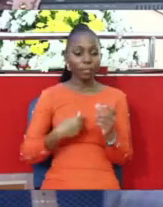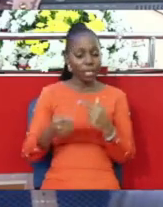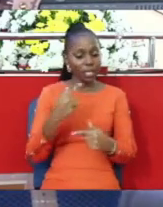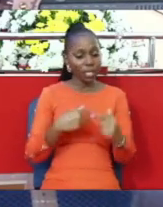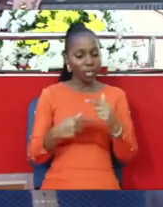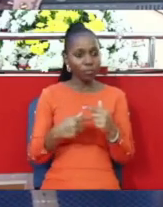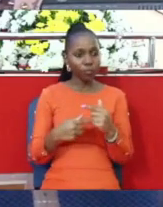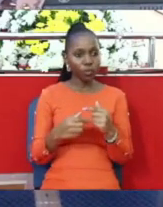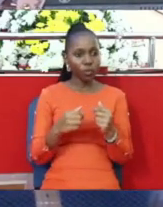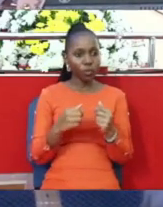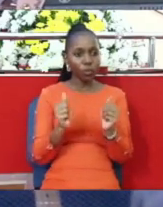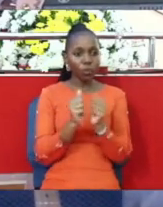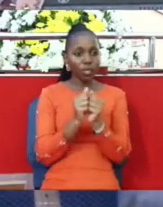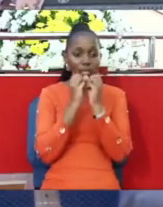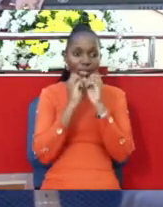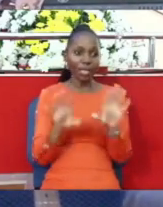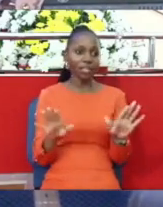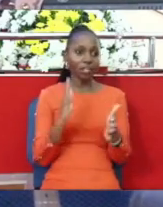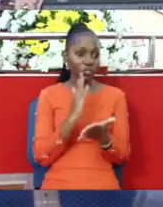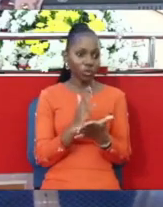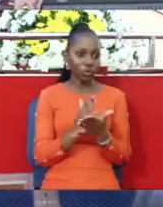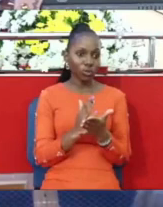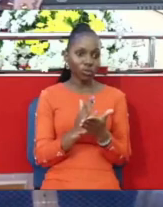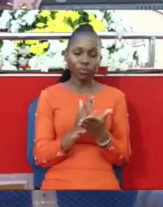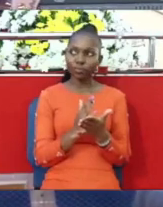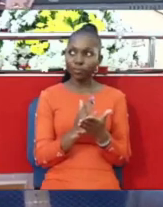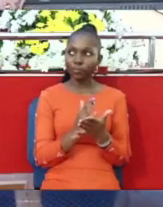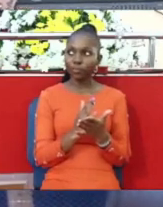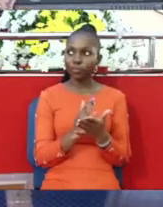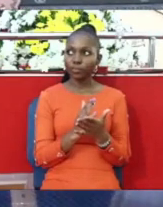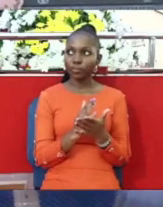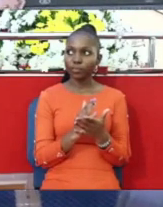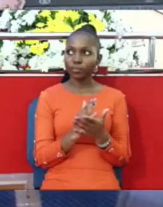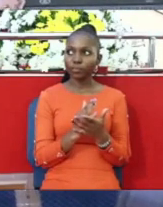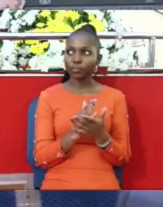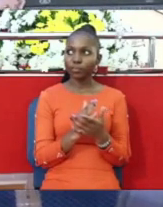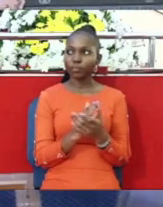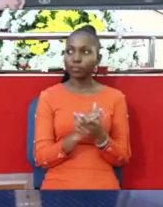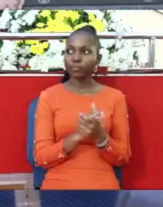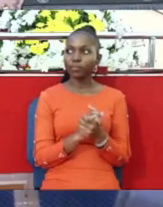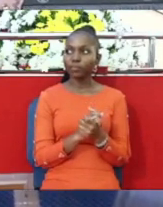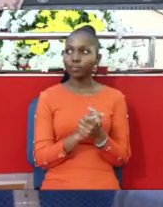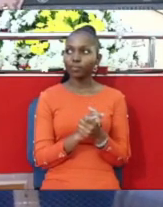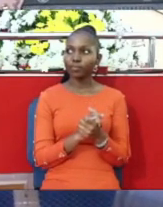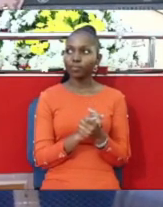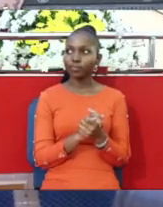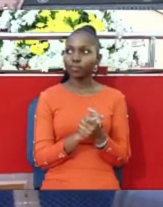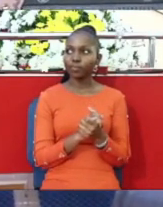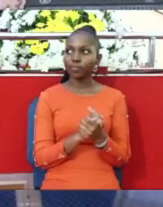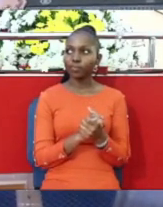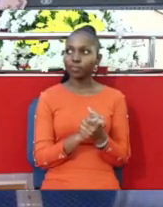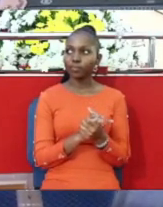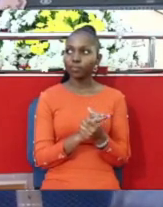bedroom. Iko na kulala. Oh, it was four in one. Mm-hmm. No, it was three in one. The fourth one was outside.